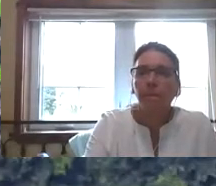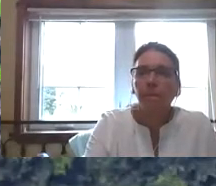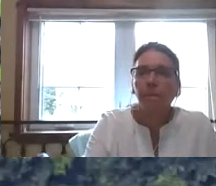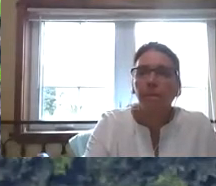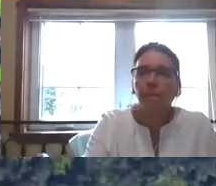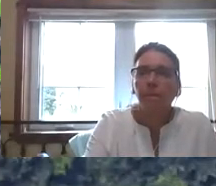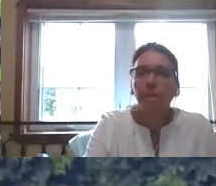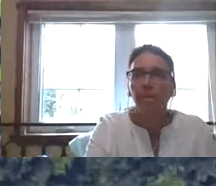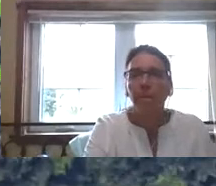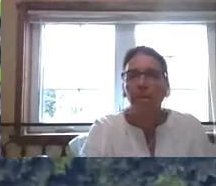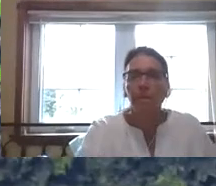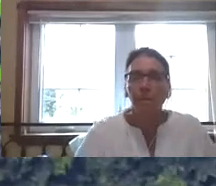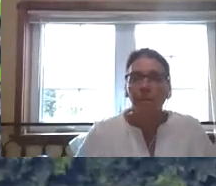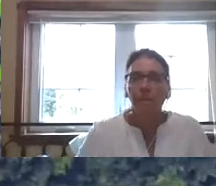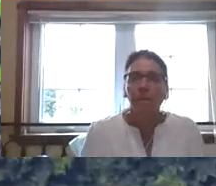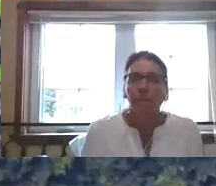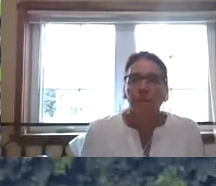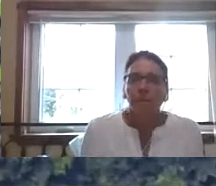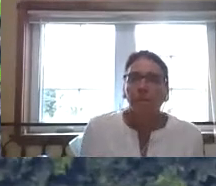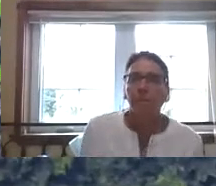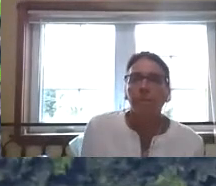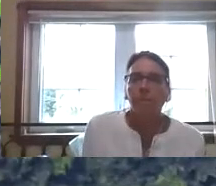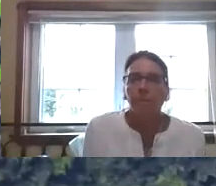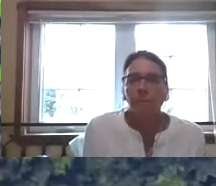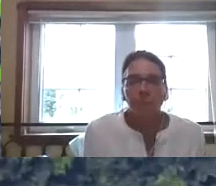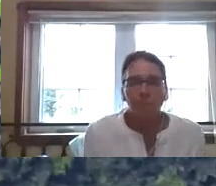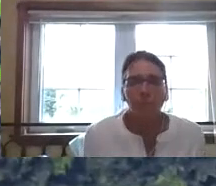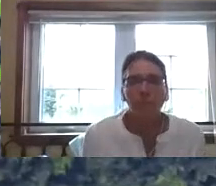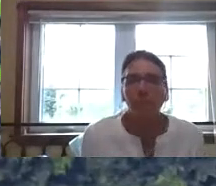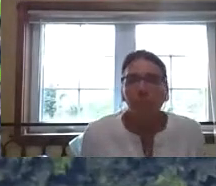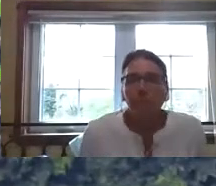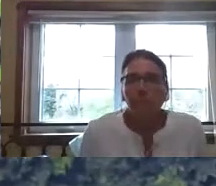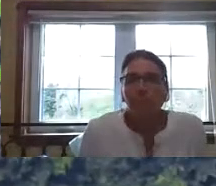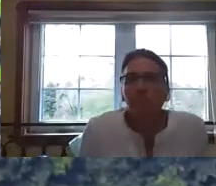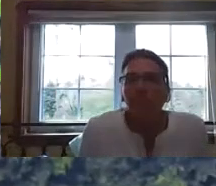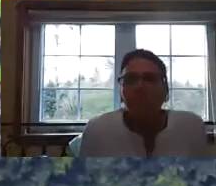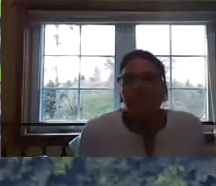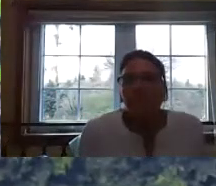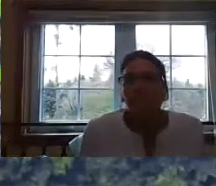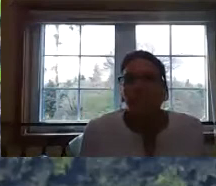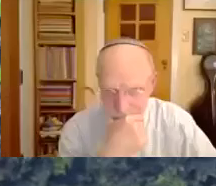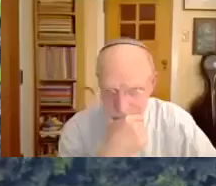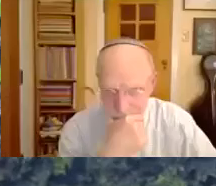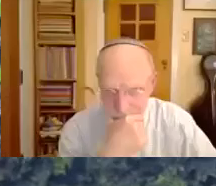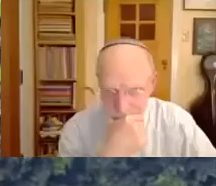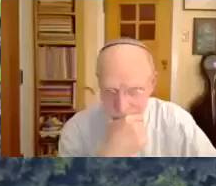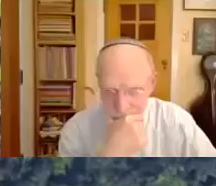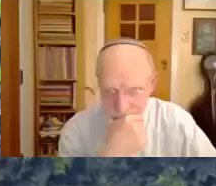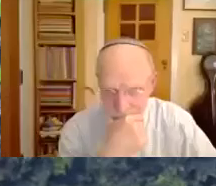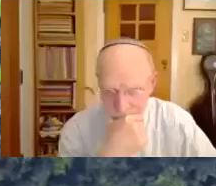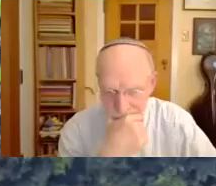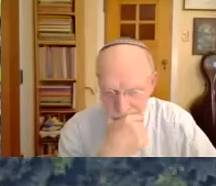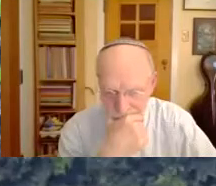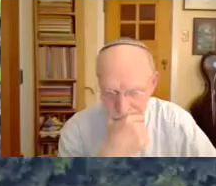hill, you really have to make sure, like, because I know that road, I always really slow down there to make